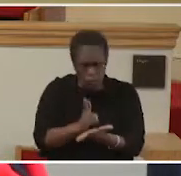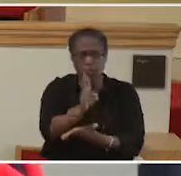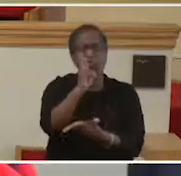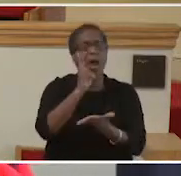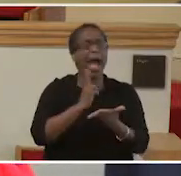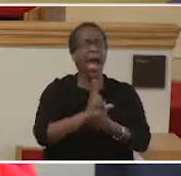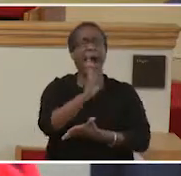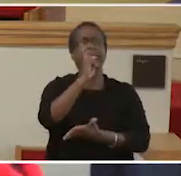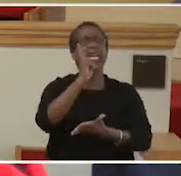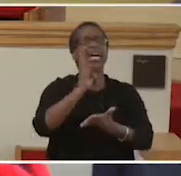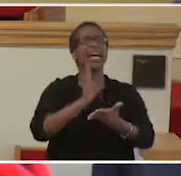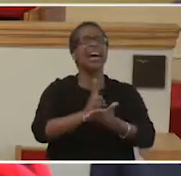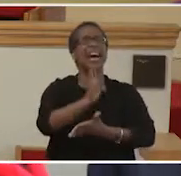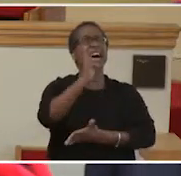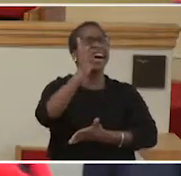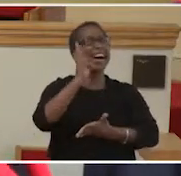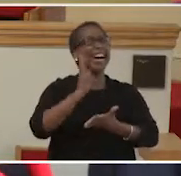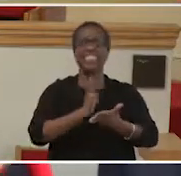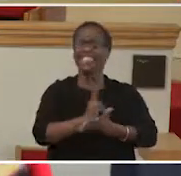of